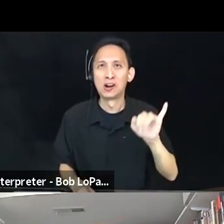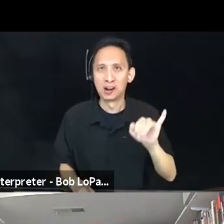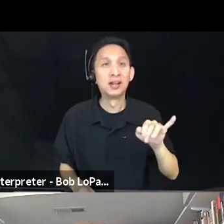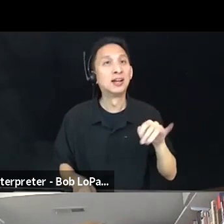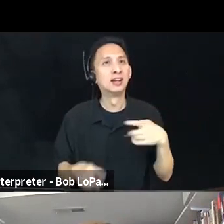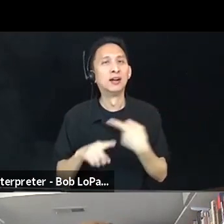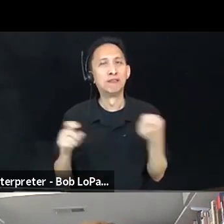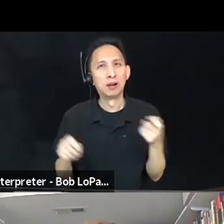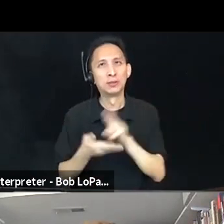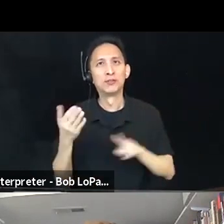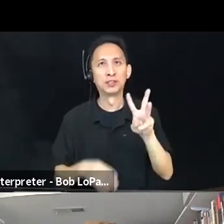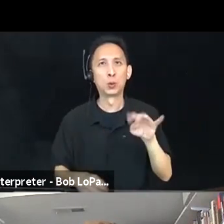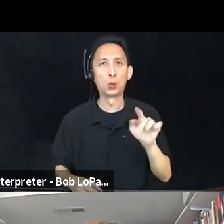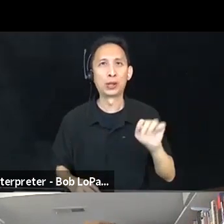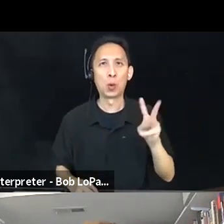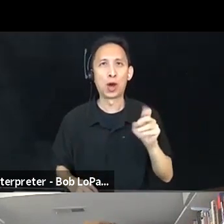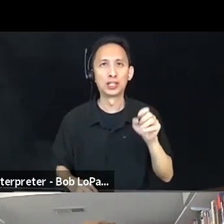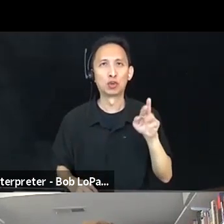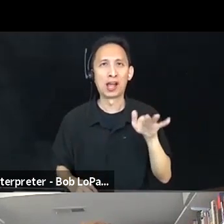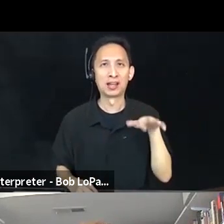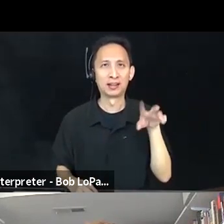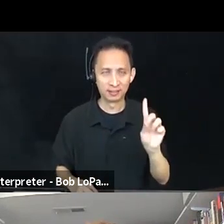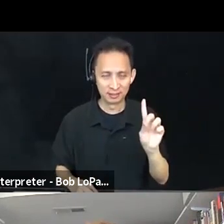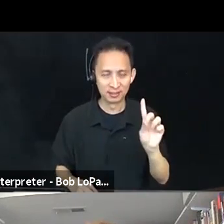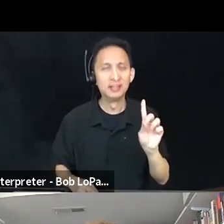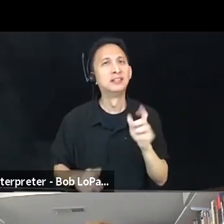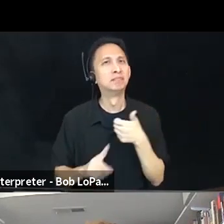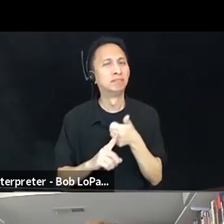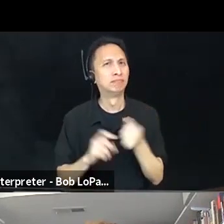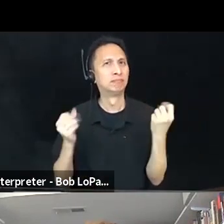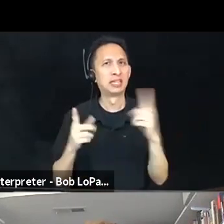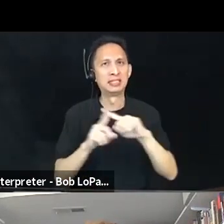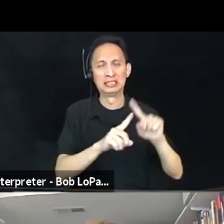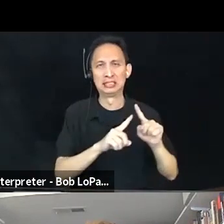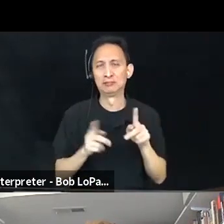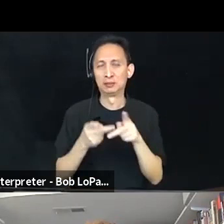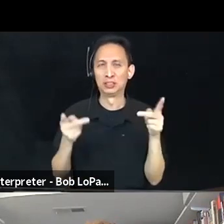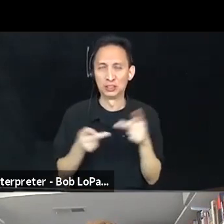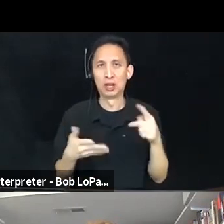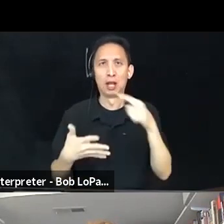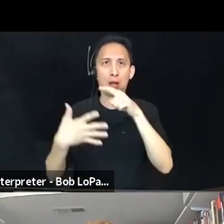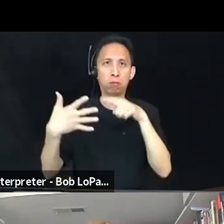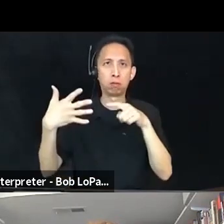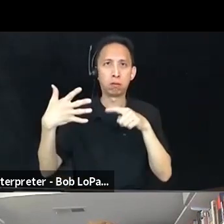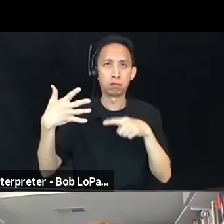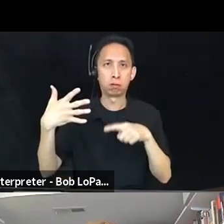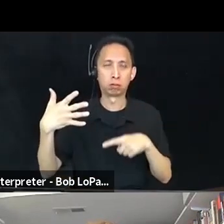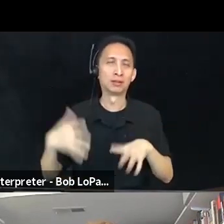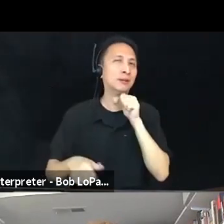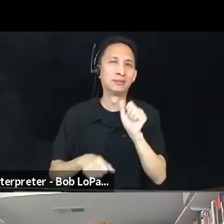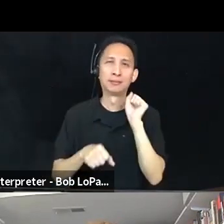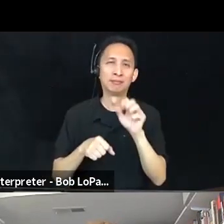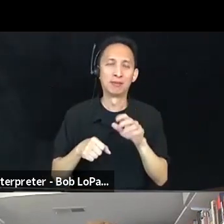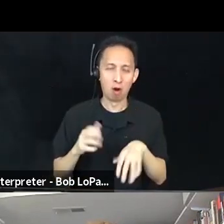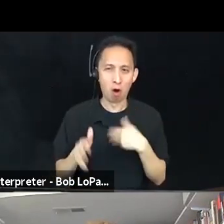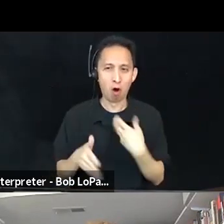of Witwatersrand, and holder of many more positions I'm not going to name here. Each day I open